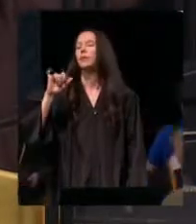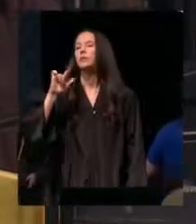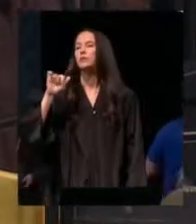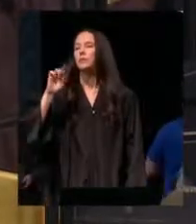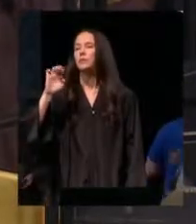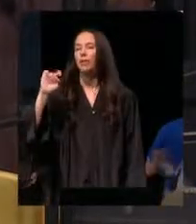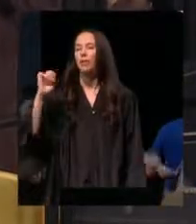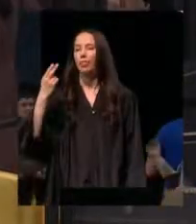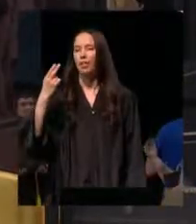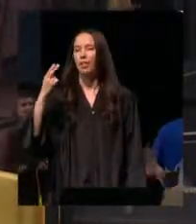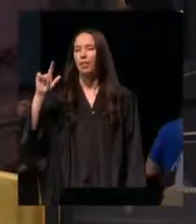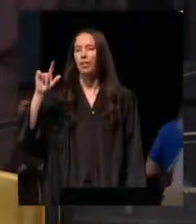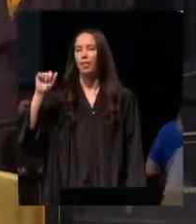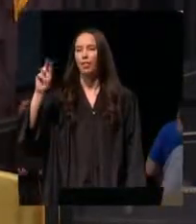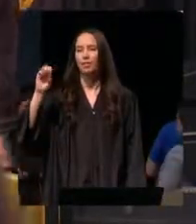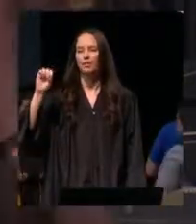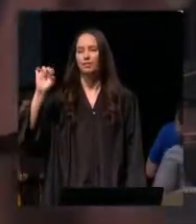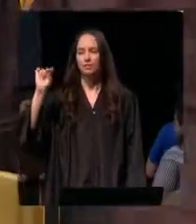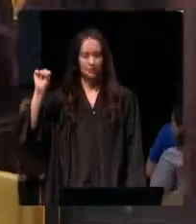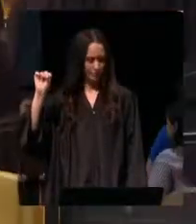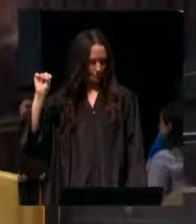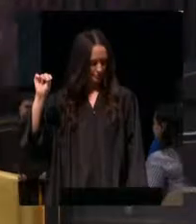Elizabeth Lawson.